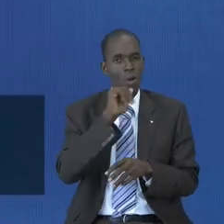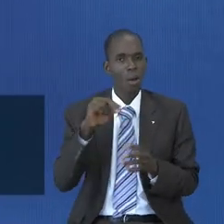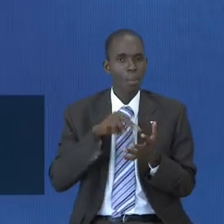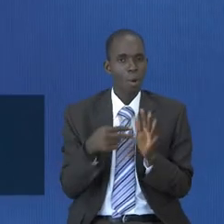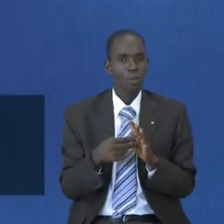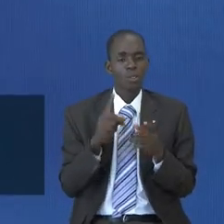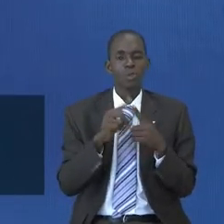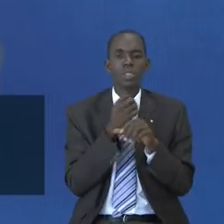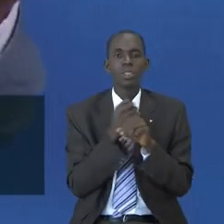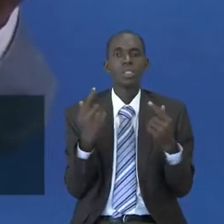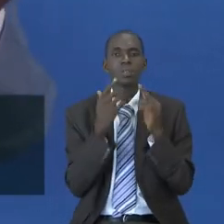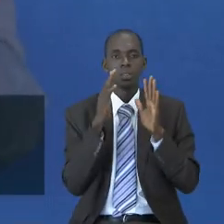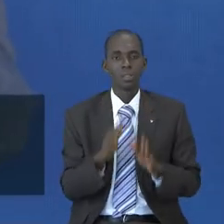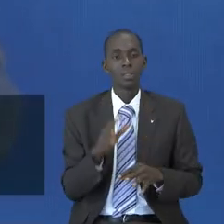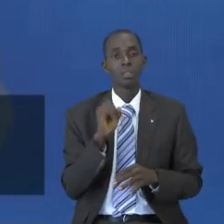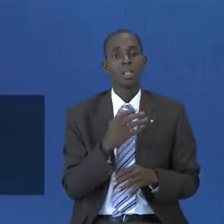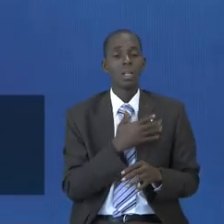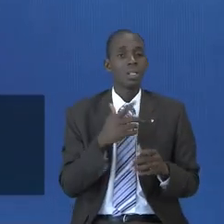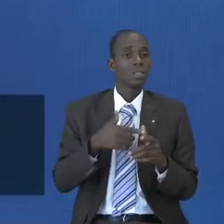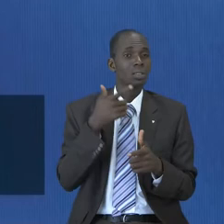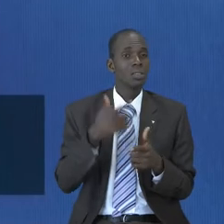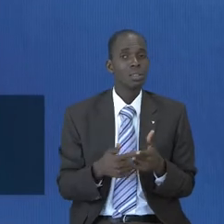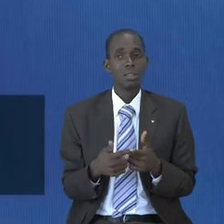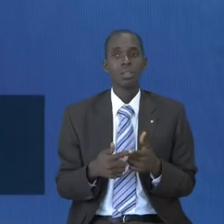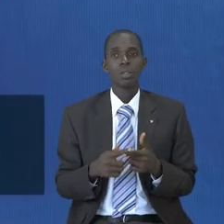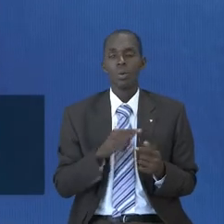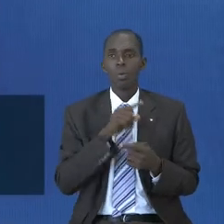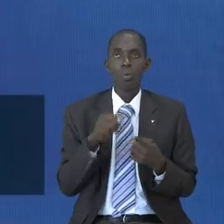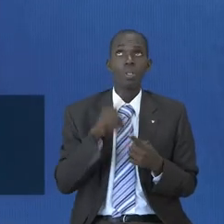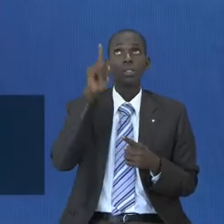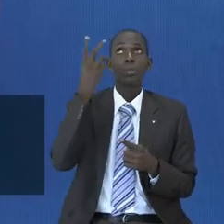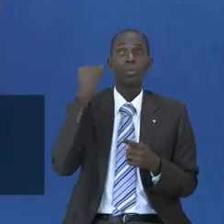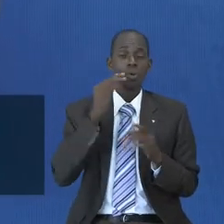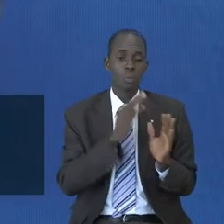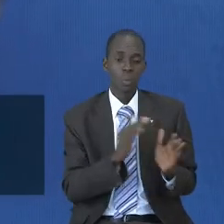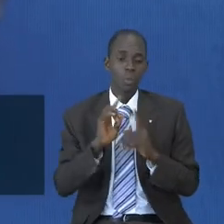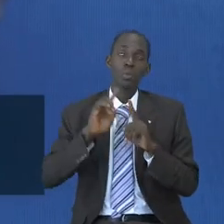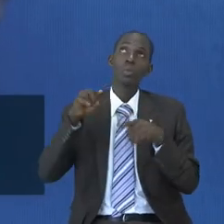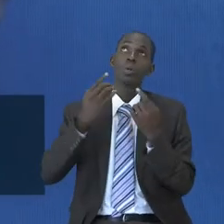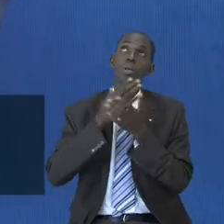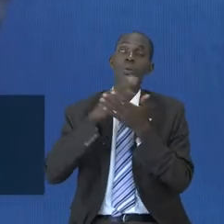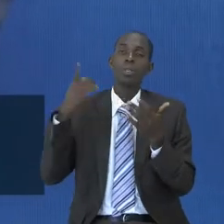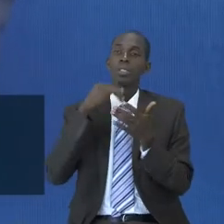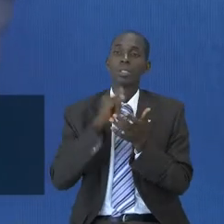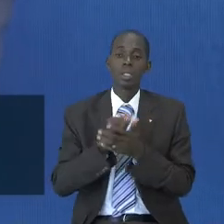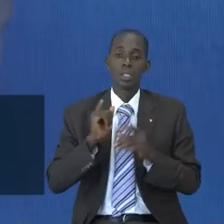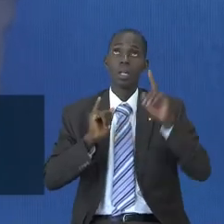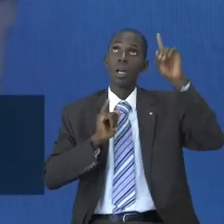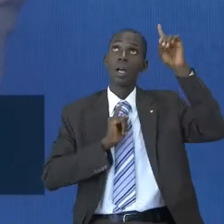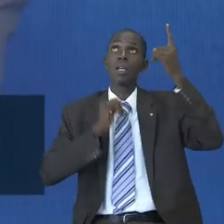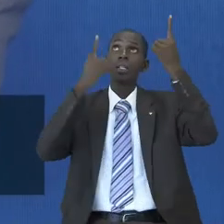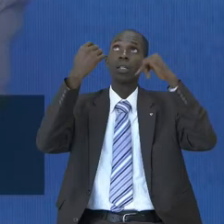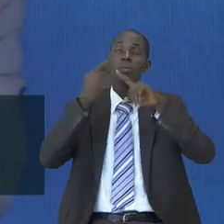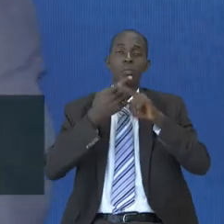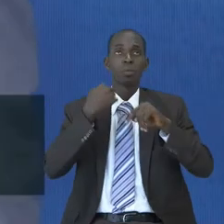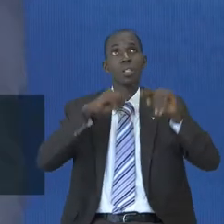save sinners. And then when he was about to go away, he said, I came from the Father, I